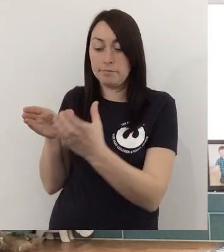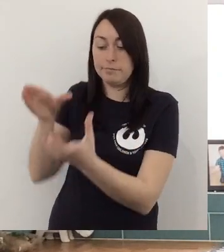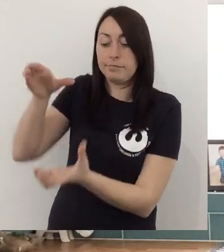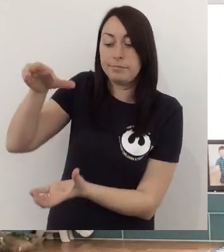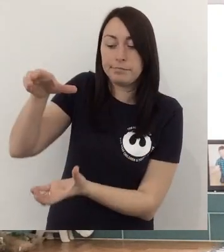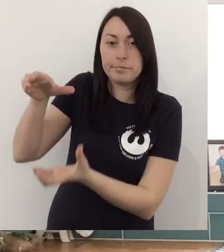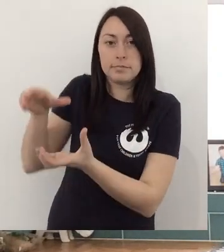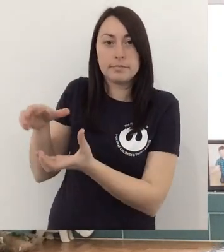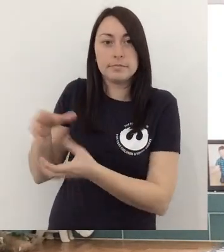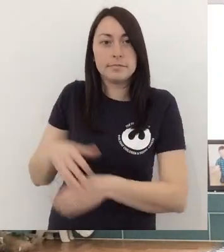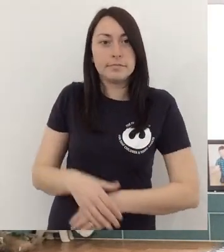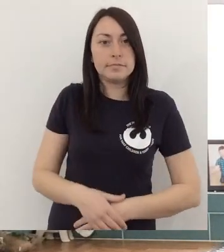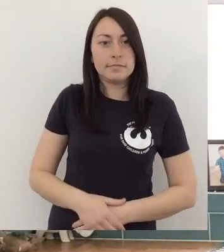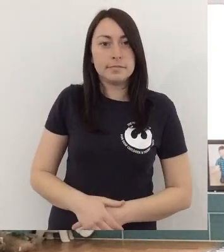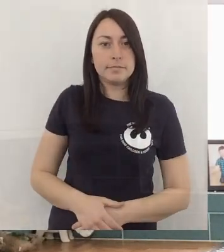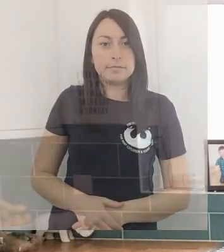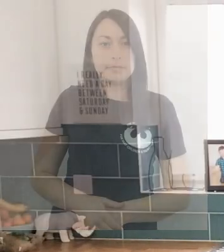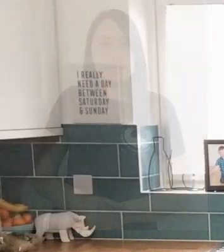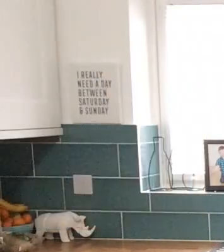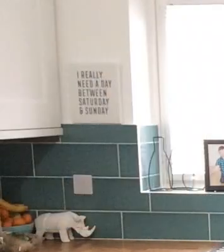poured into our tray.